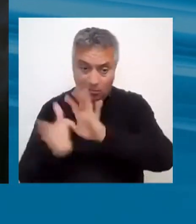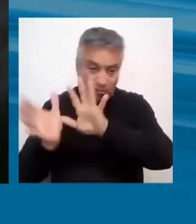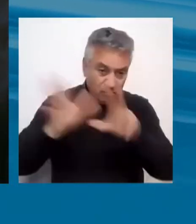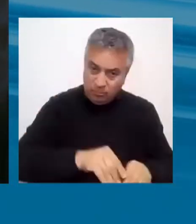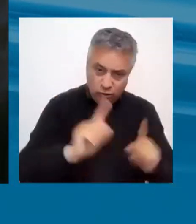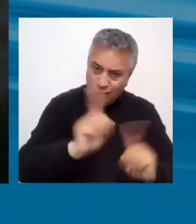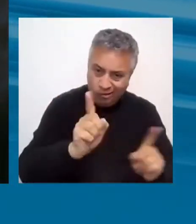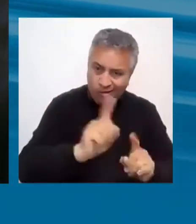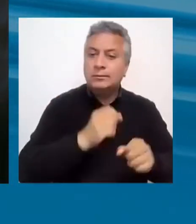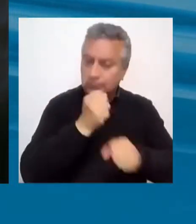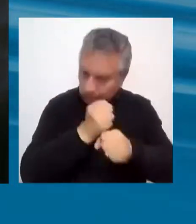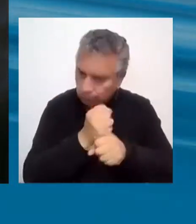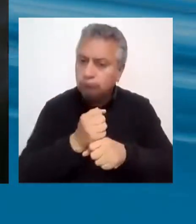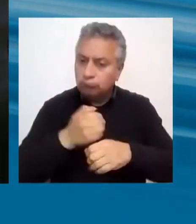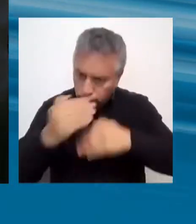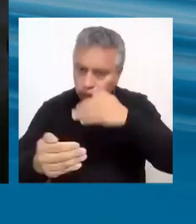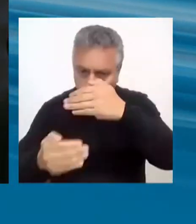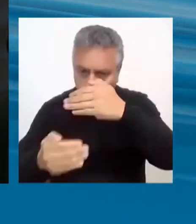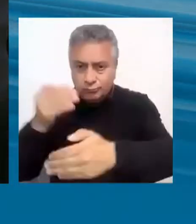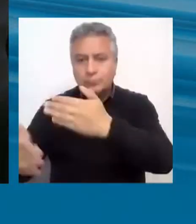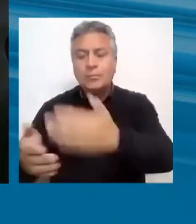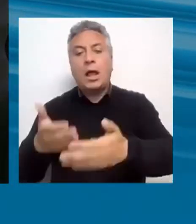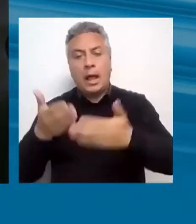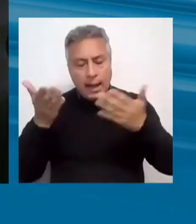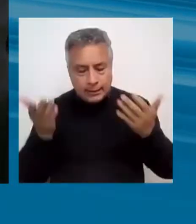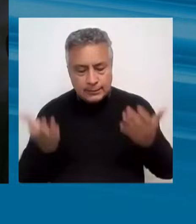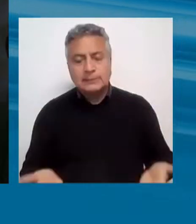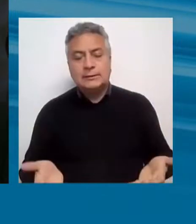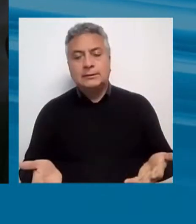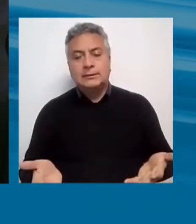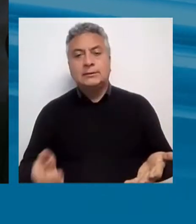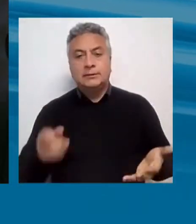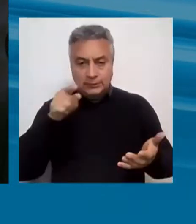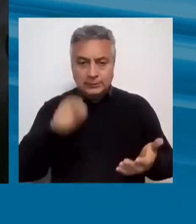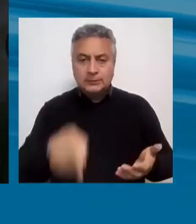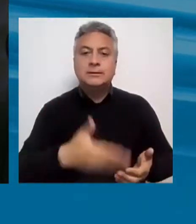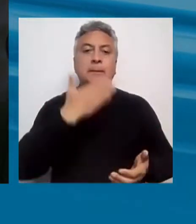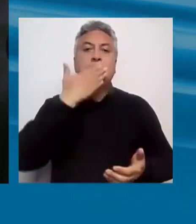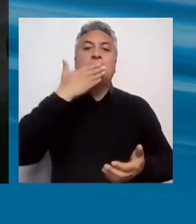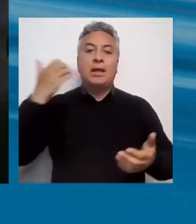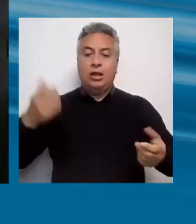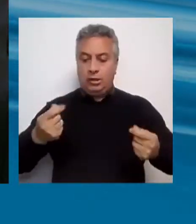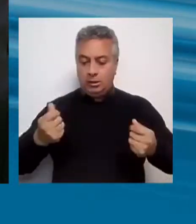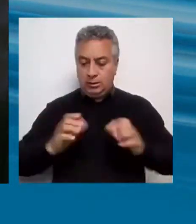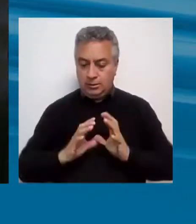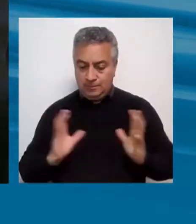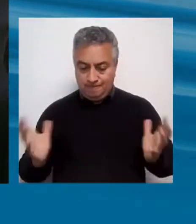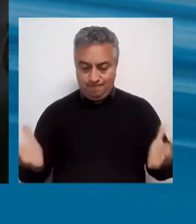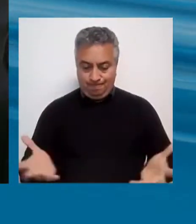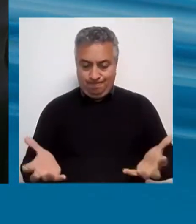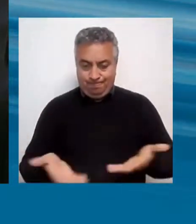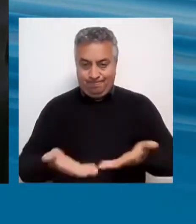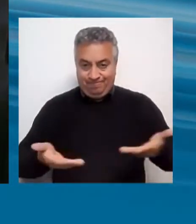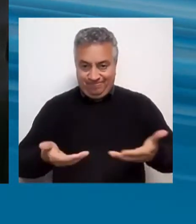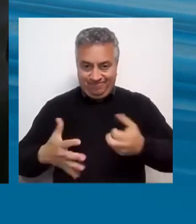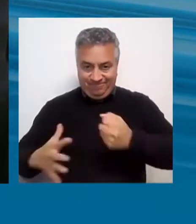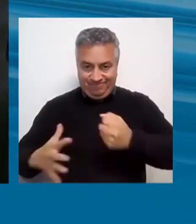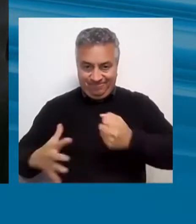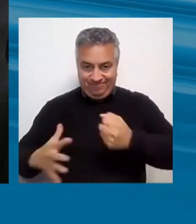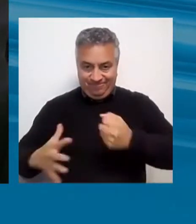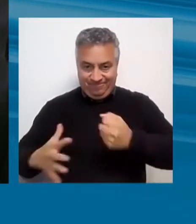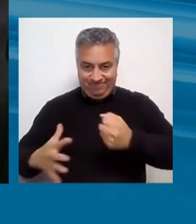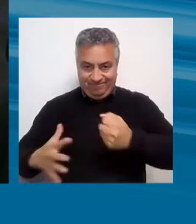understand that with that activity, there will be a better redistribution of wealth. If it's